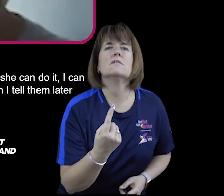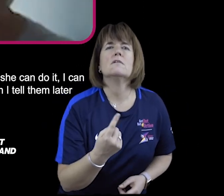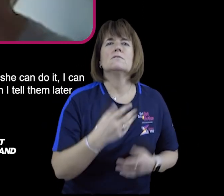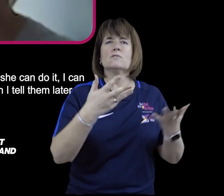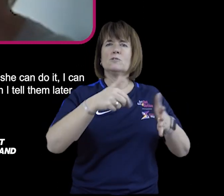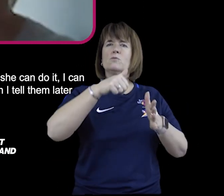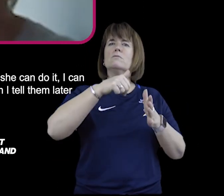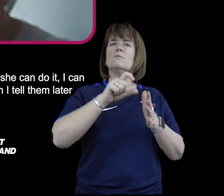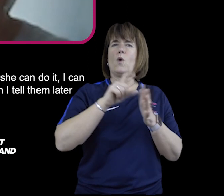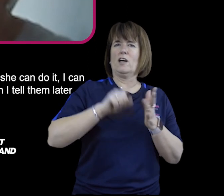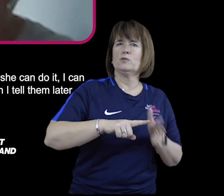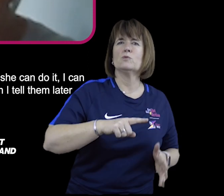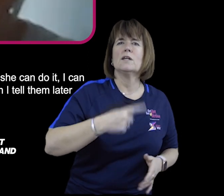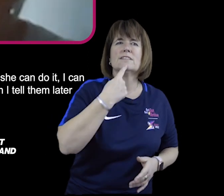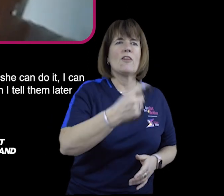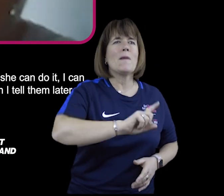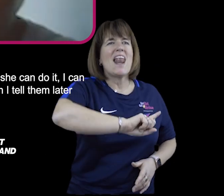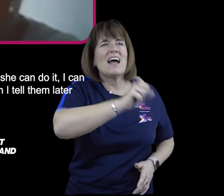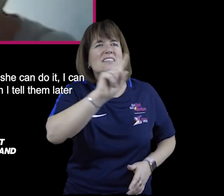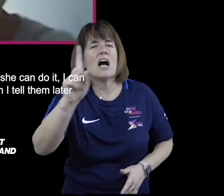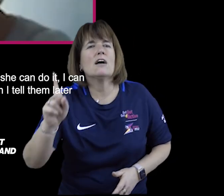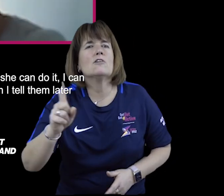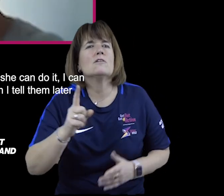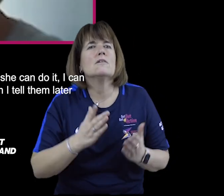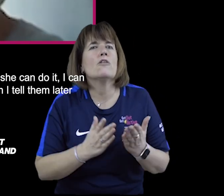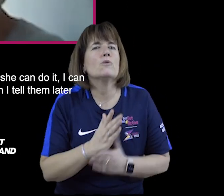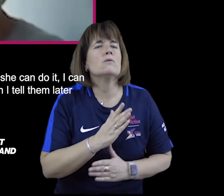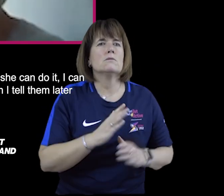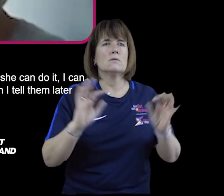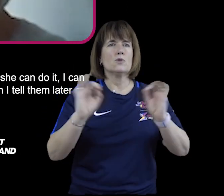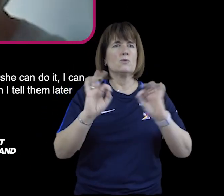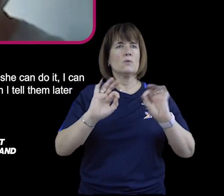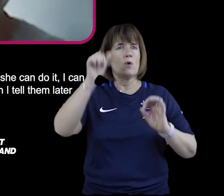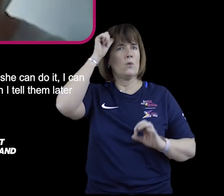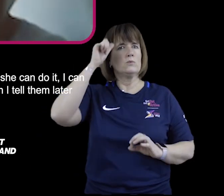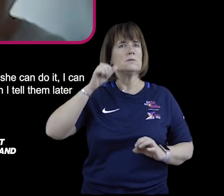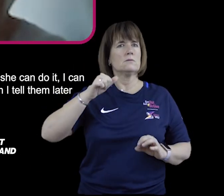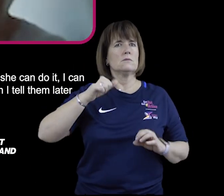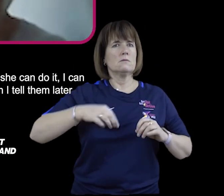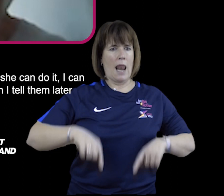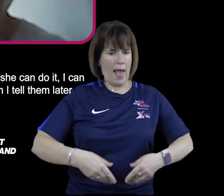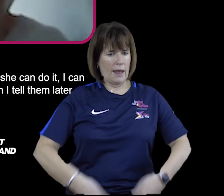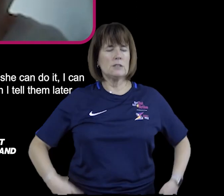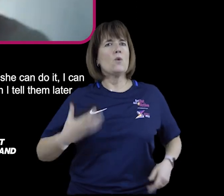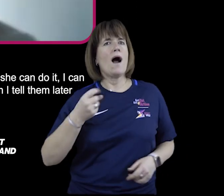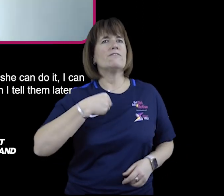it for themselves. So that's what I do. And then I tell them later, because no one knows I've got no